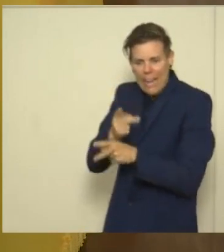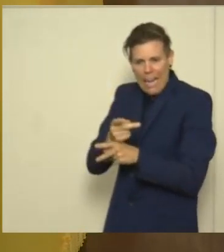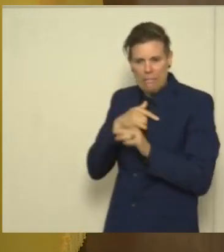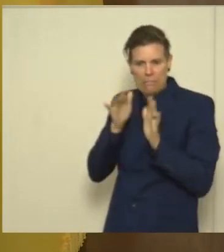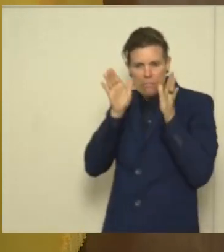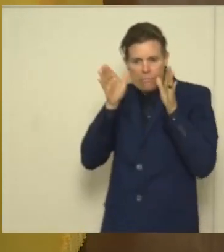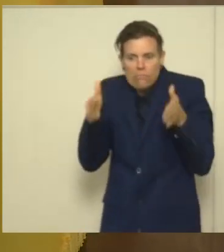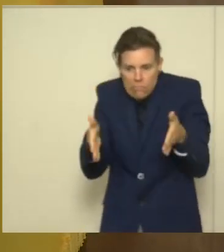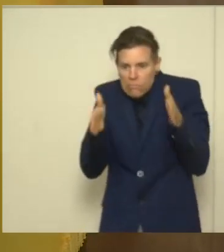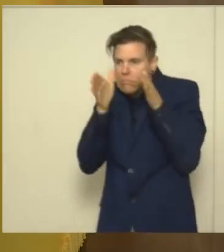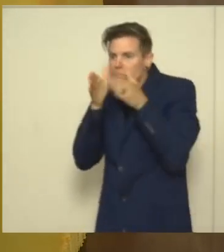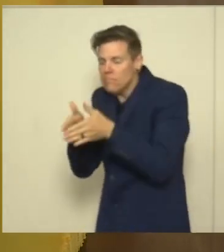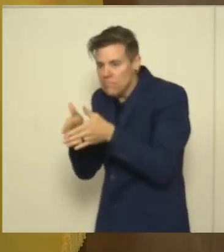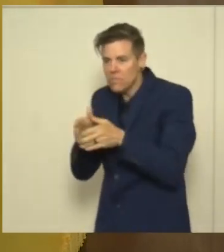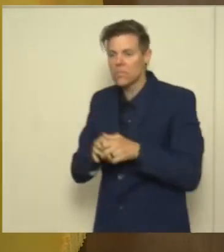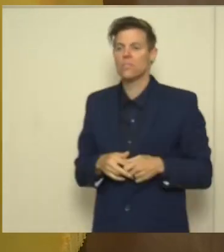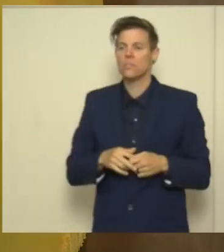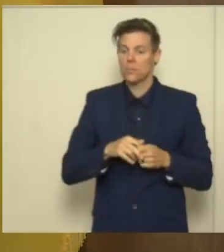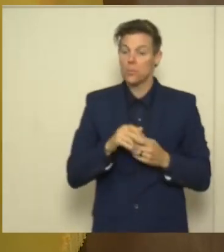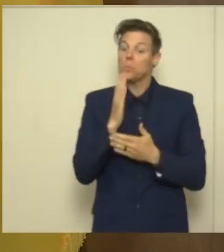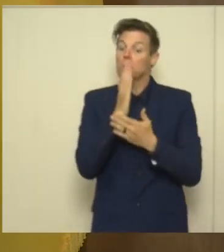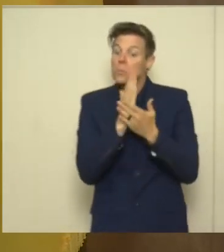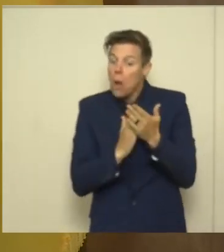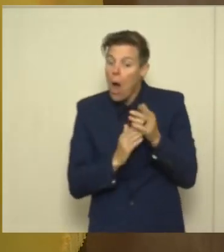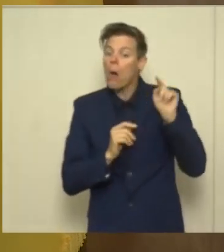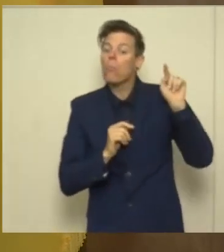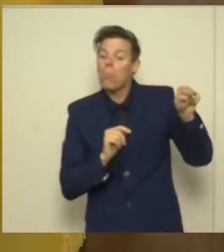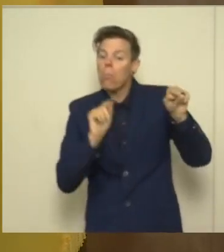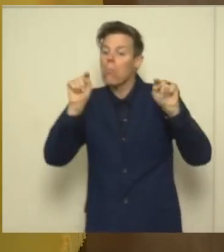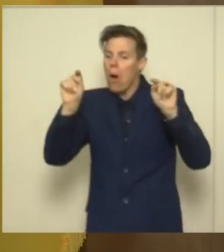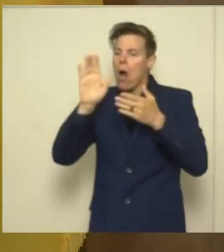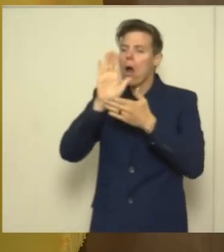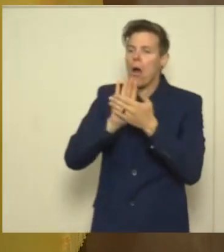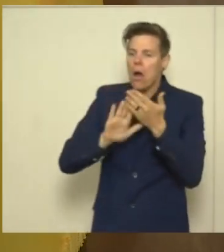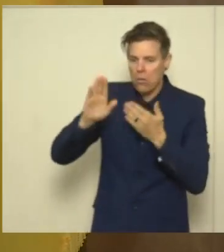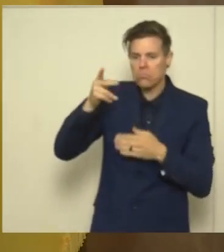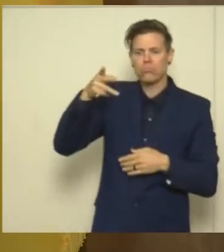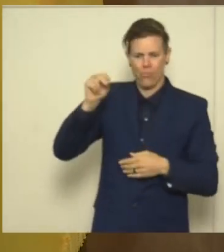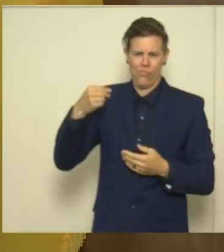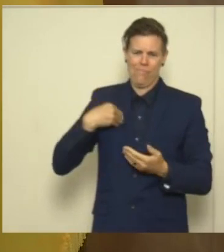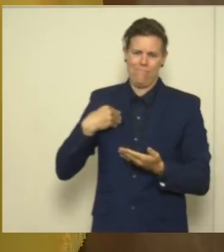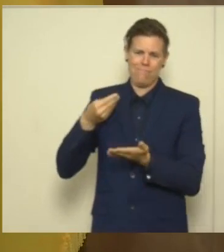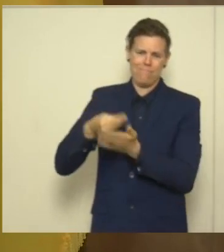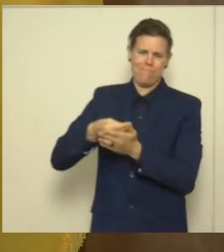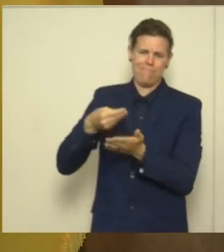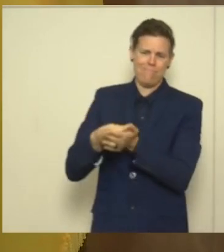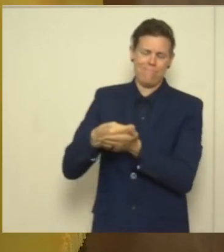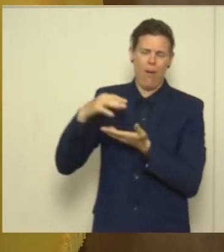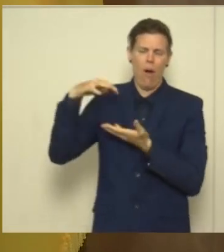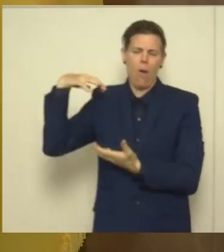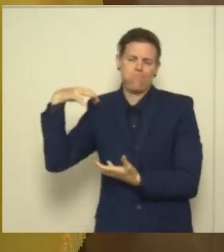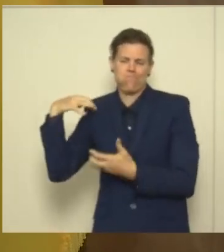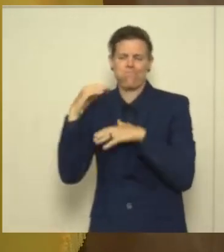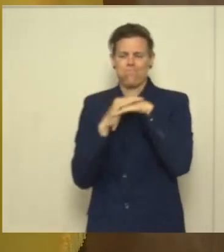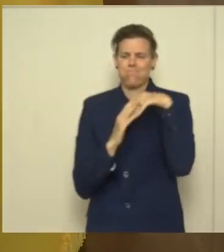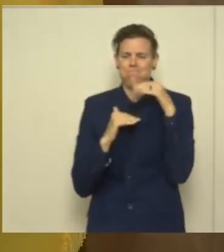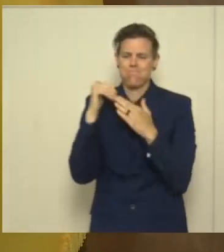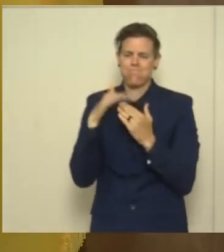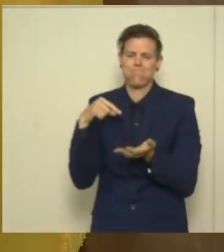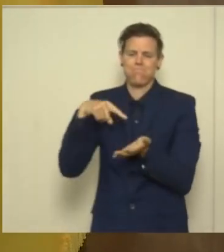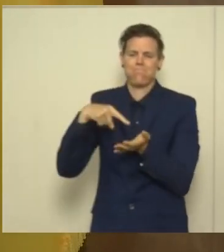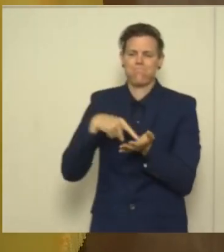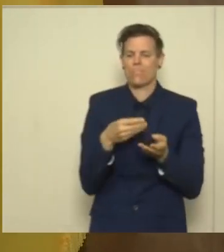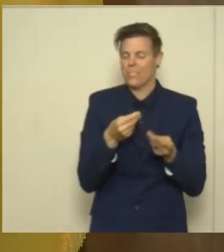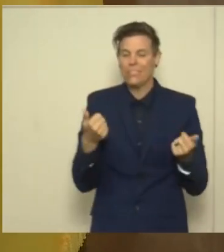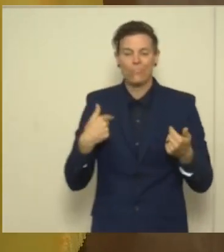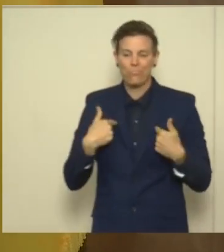done their own work to get that rapid testing or point-of-care testing available to their players. That's the problem.